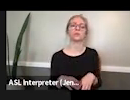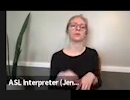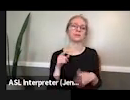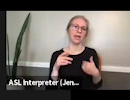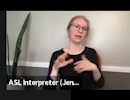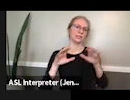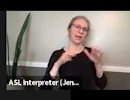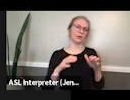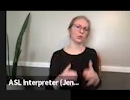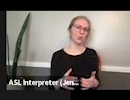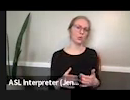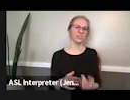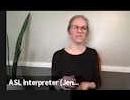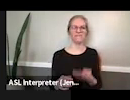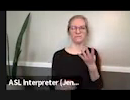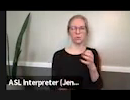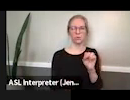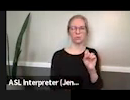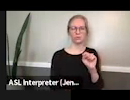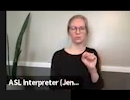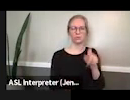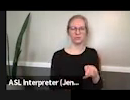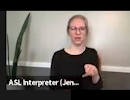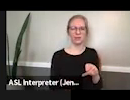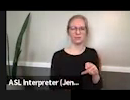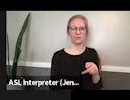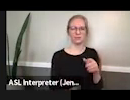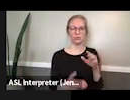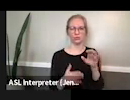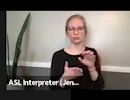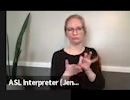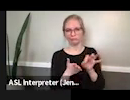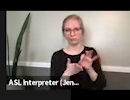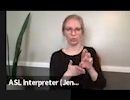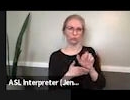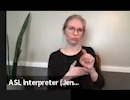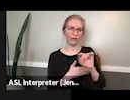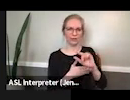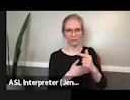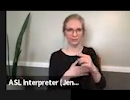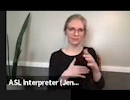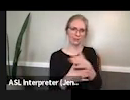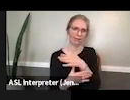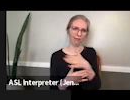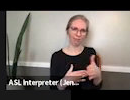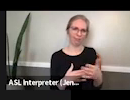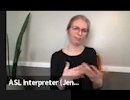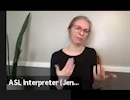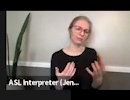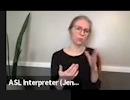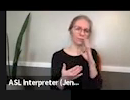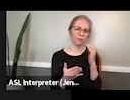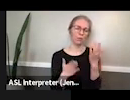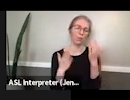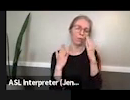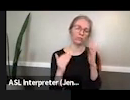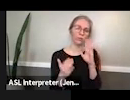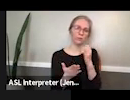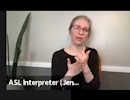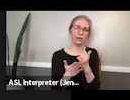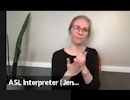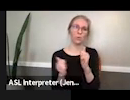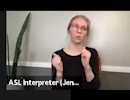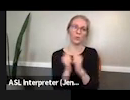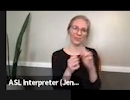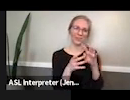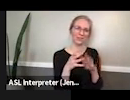step rating scale. It's not observed, it's emerging, that kind of thing. So hopefully that will be useful to you in conjunction with that table I gave you